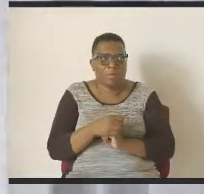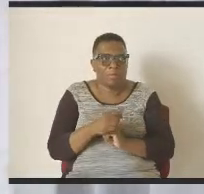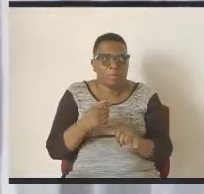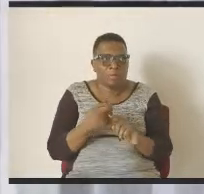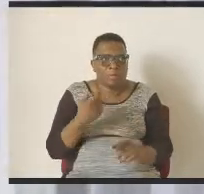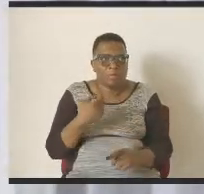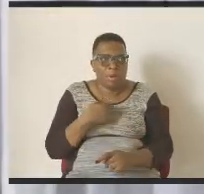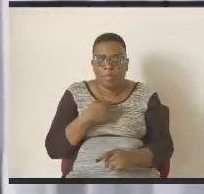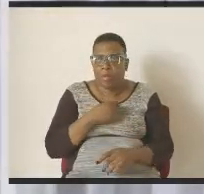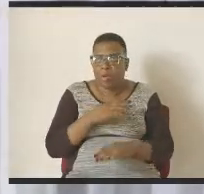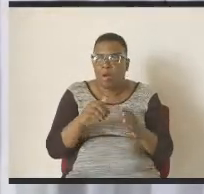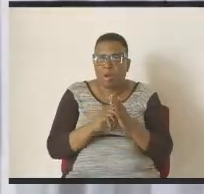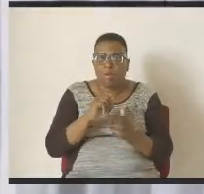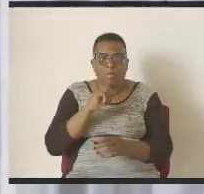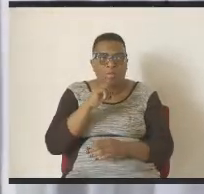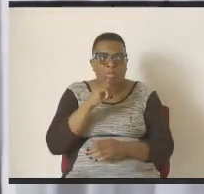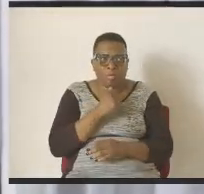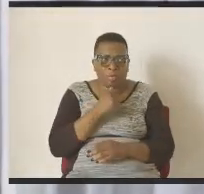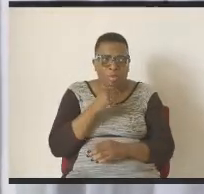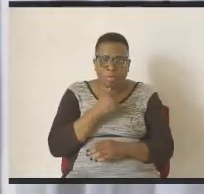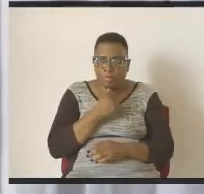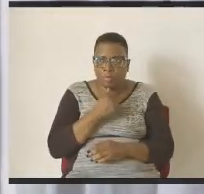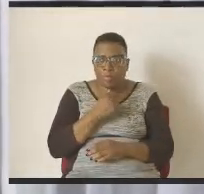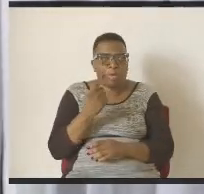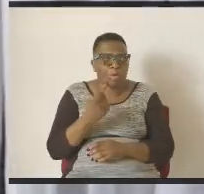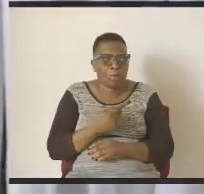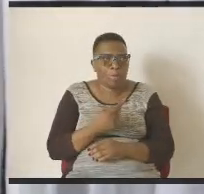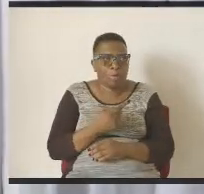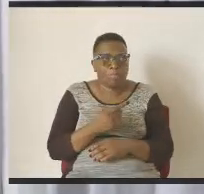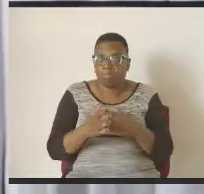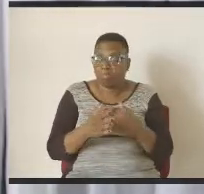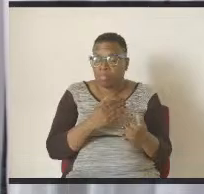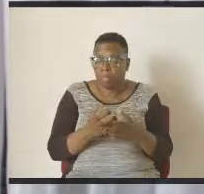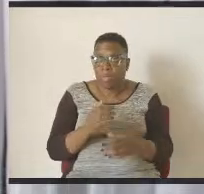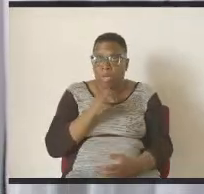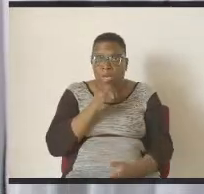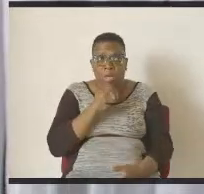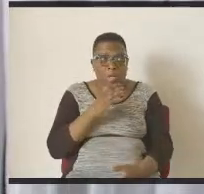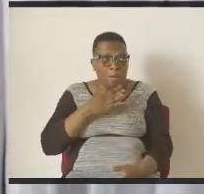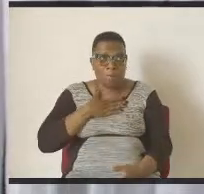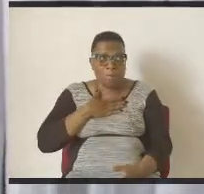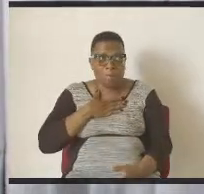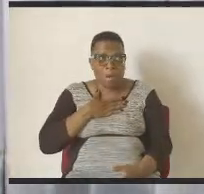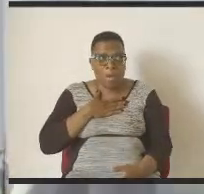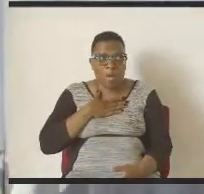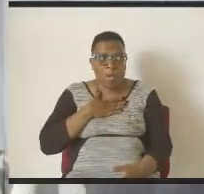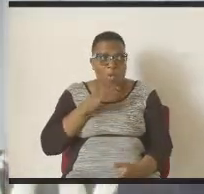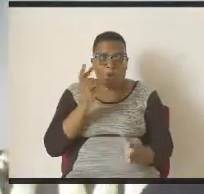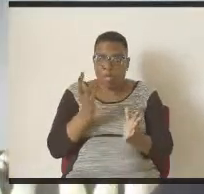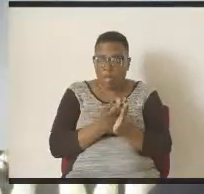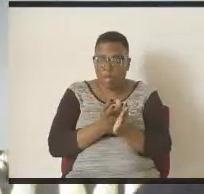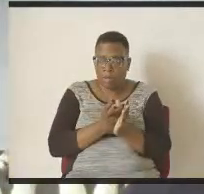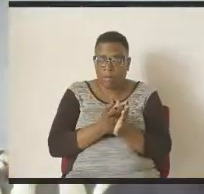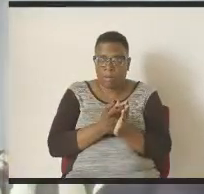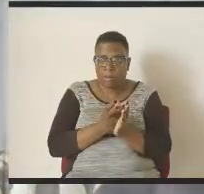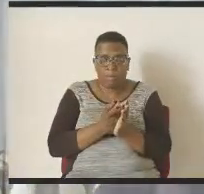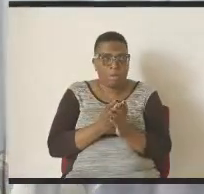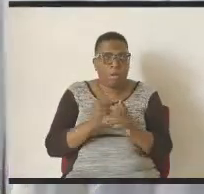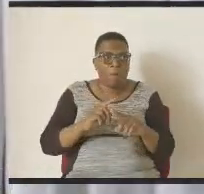pass from me. Nevertheless, not what I want or will,